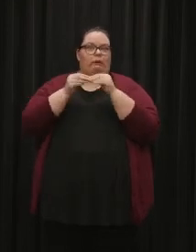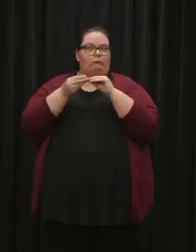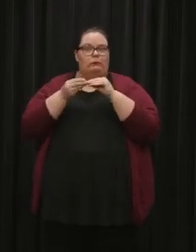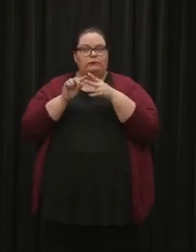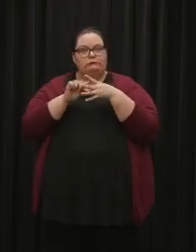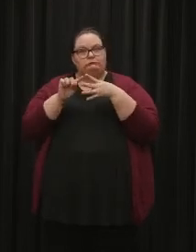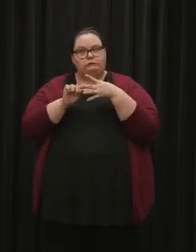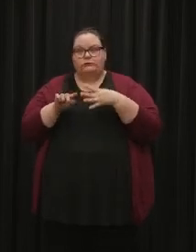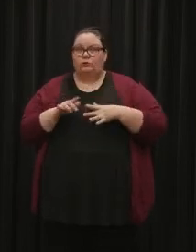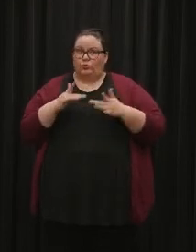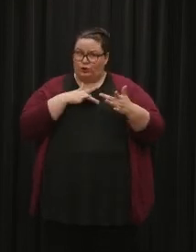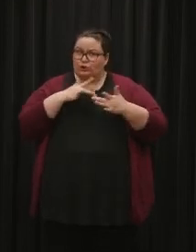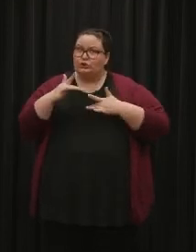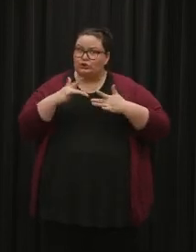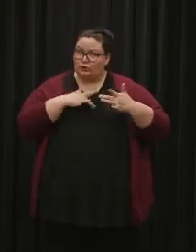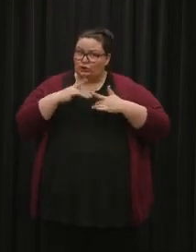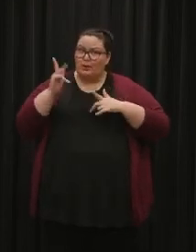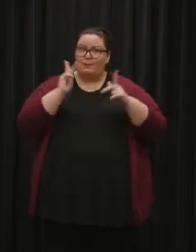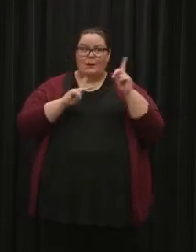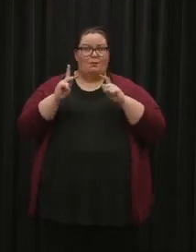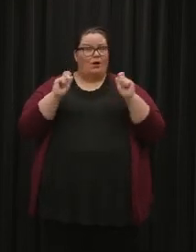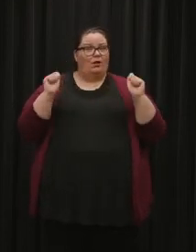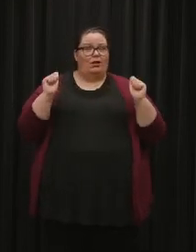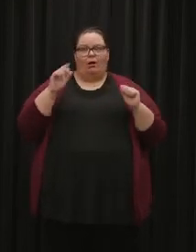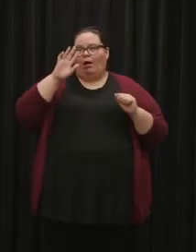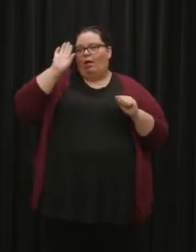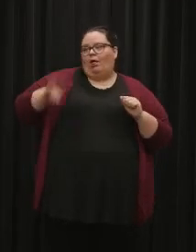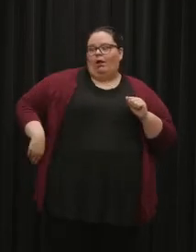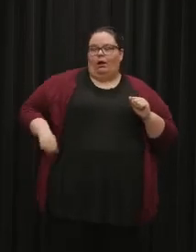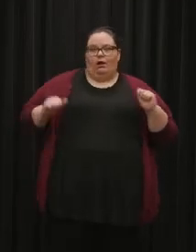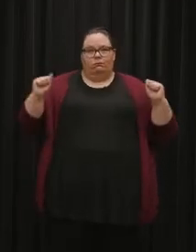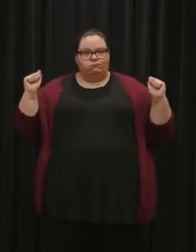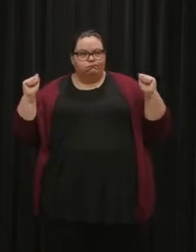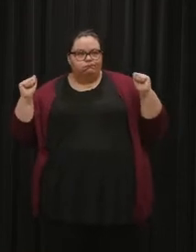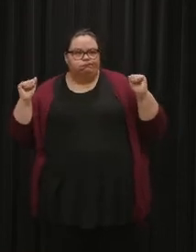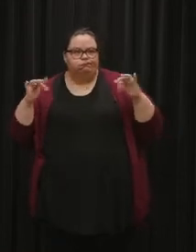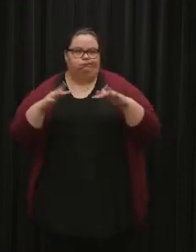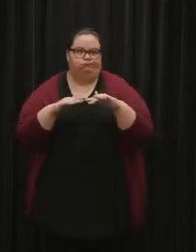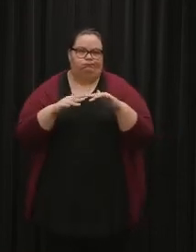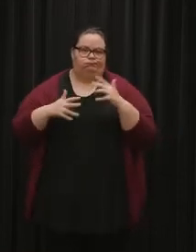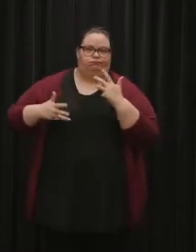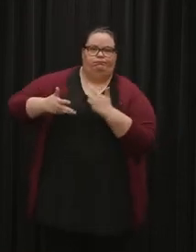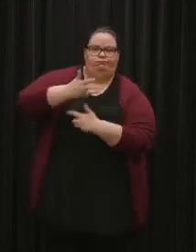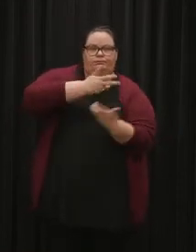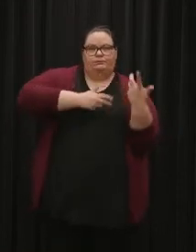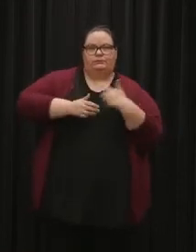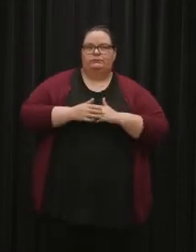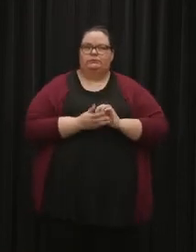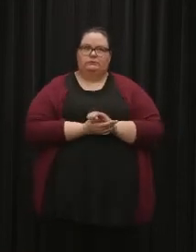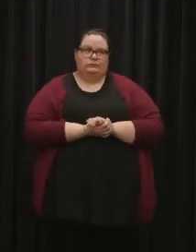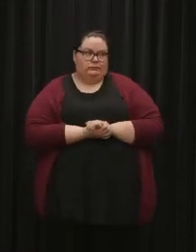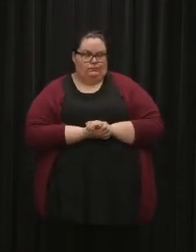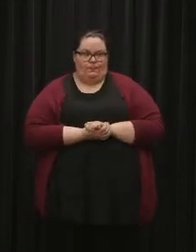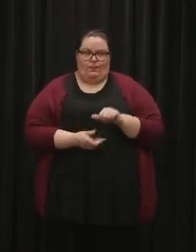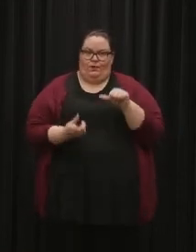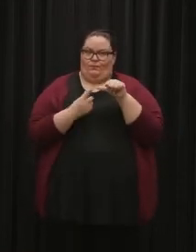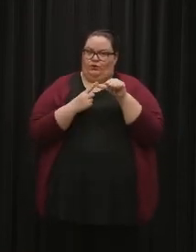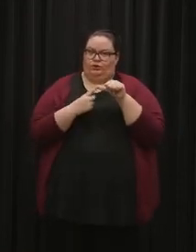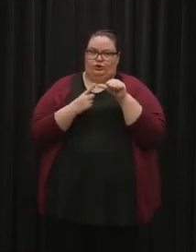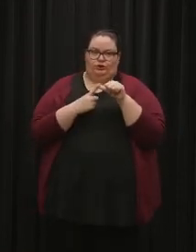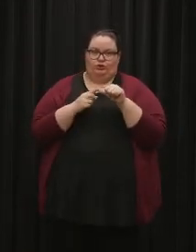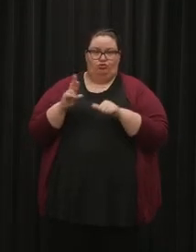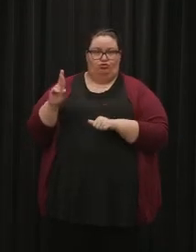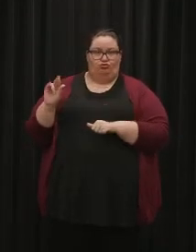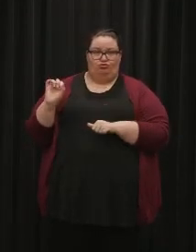really, really concerned that gatherings over the holidays and travel over the holidays will contribute to that. So that's the first and foremost thing, is